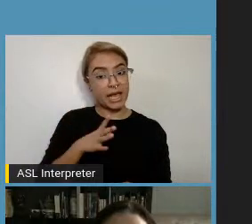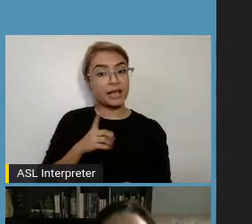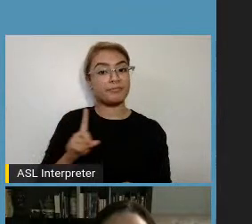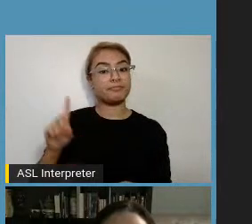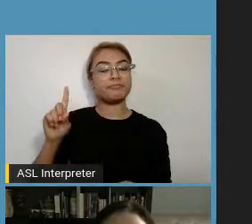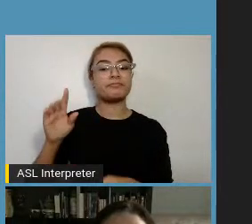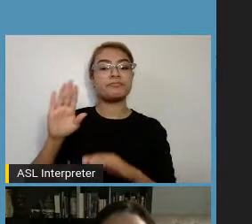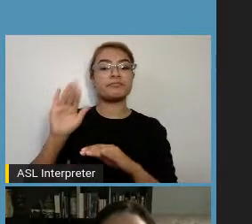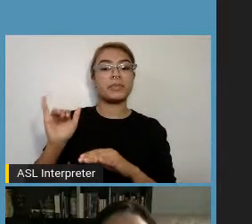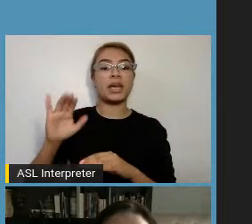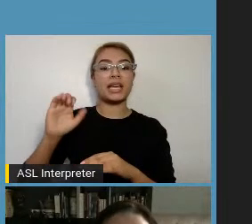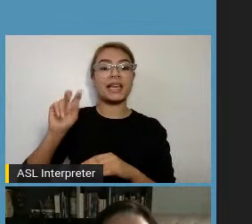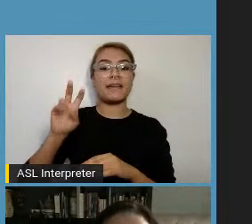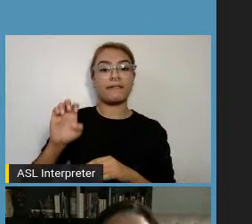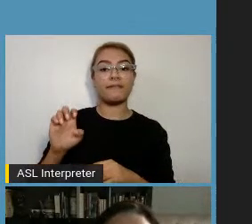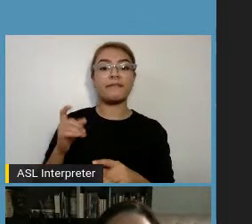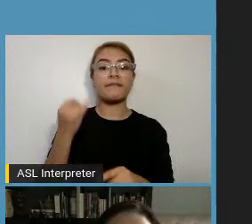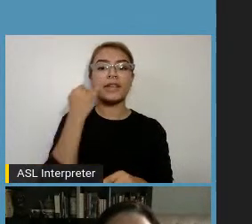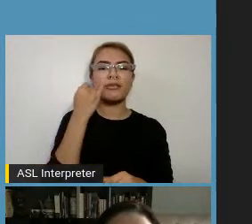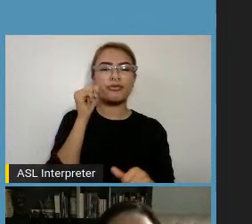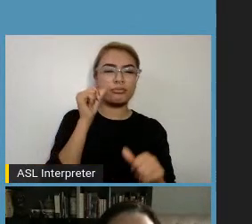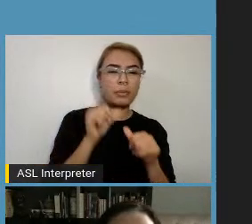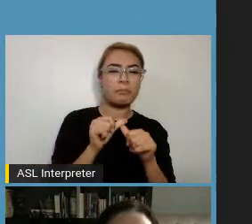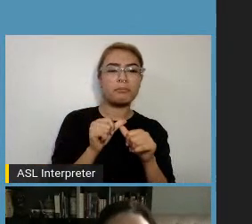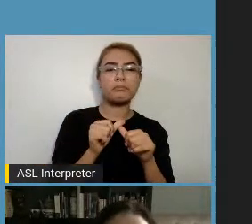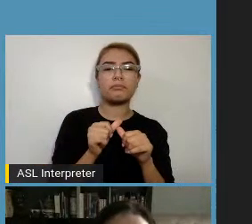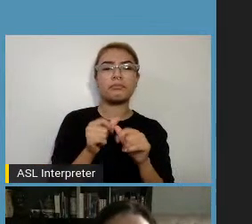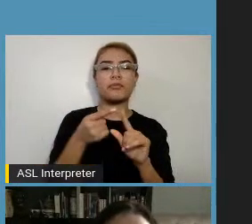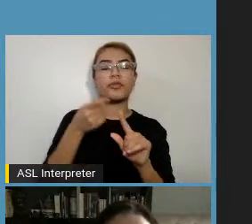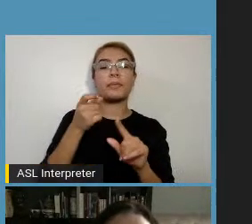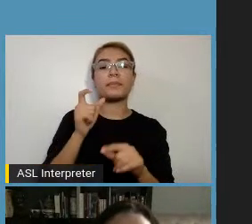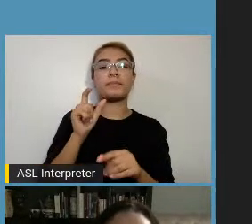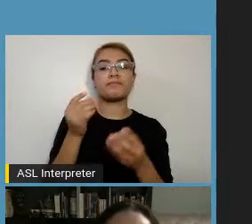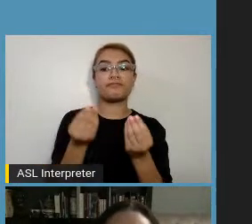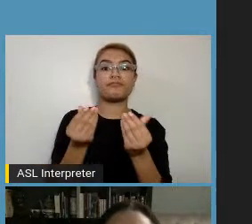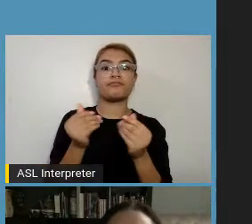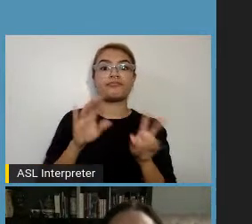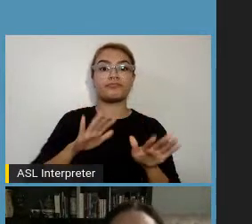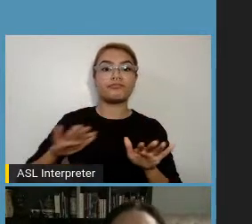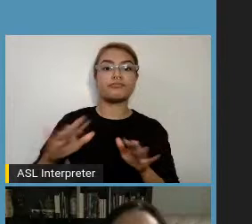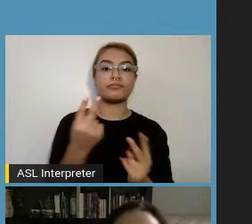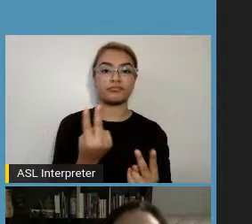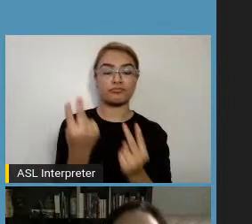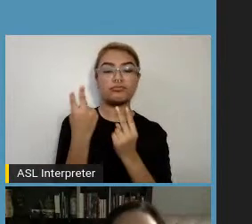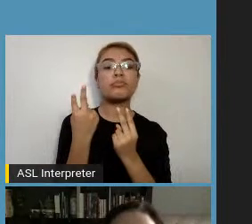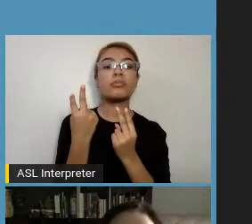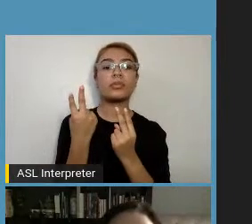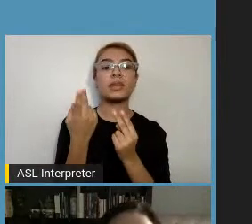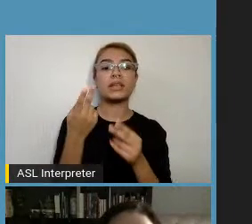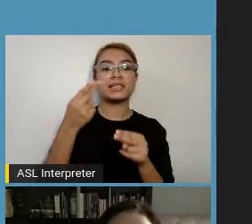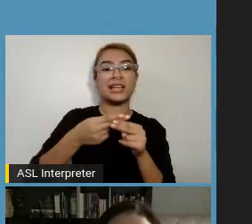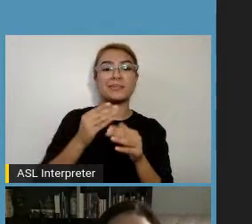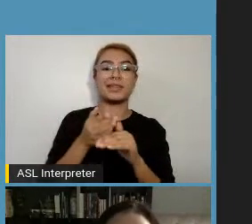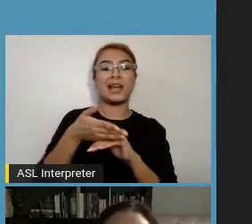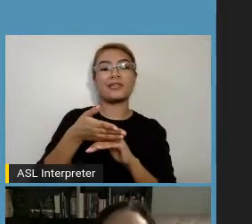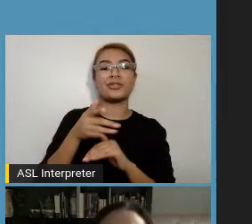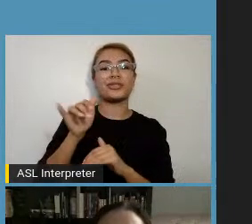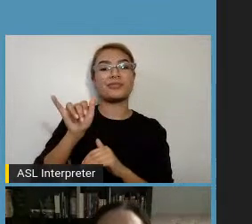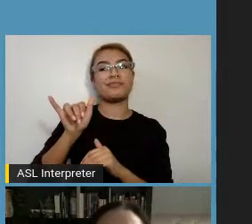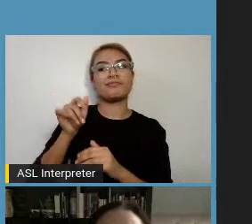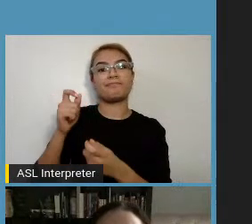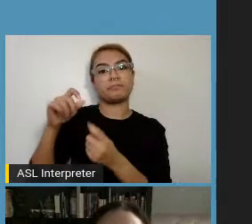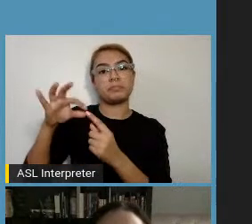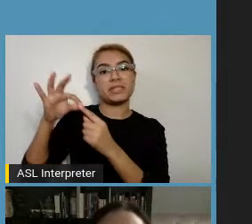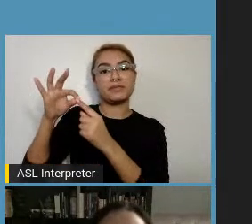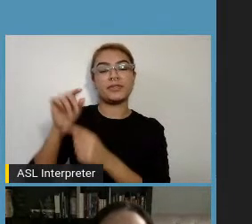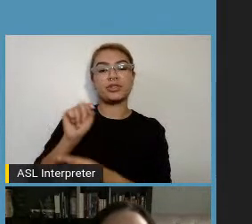Timpanogos, which is, if you remember from the land acknowledgement that I read, is named after the Timpanogos Tribe